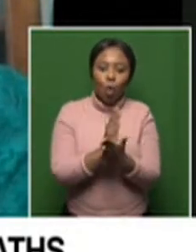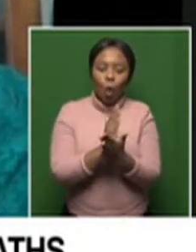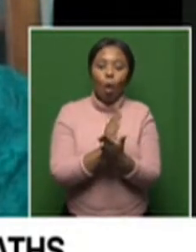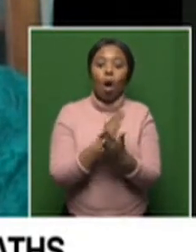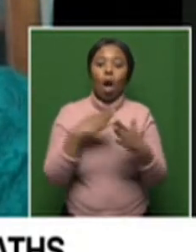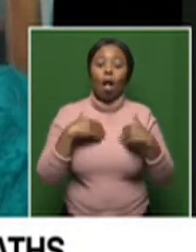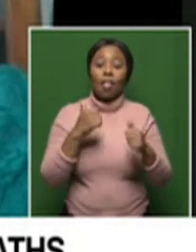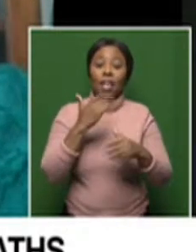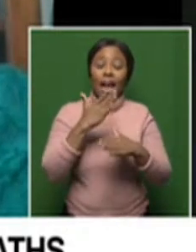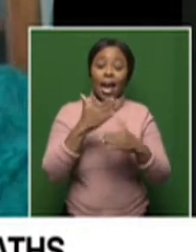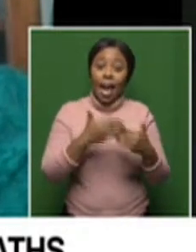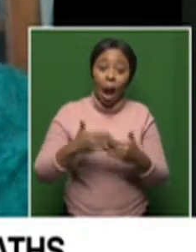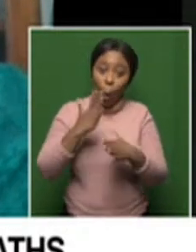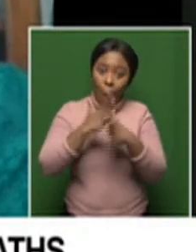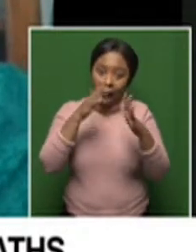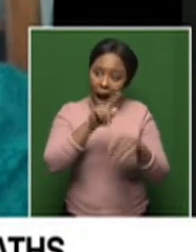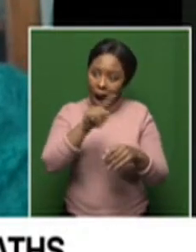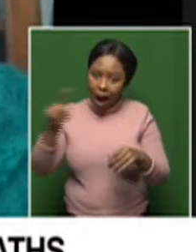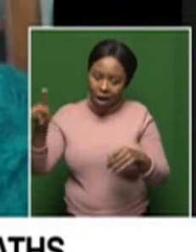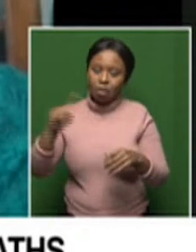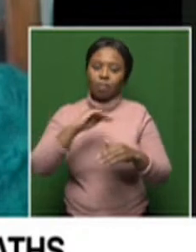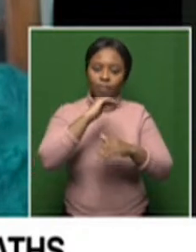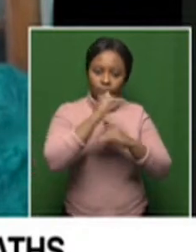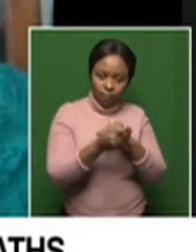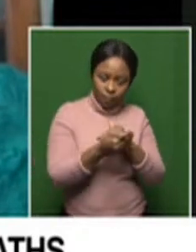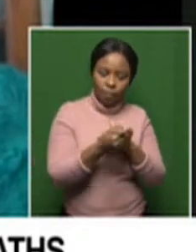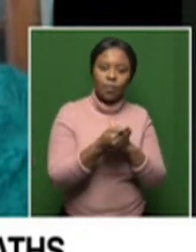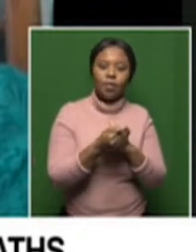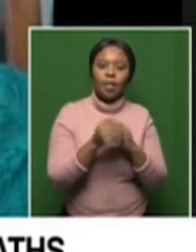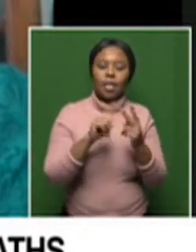healthcare workers at the top of the agenda.